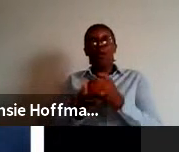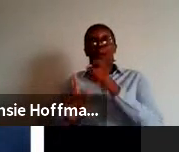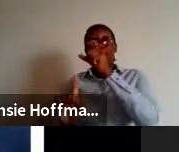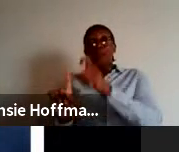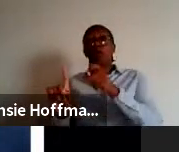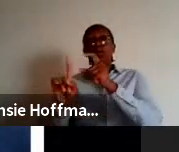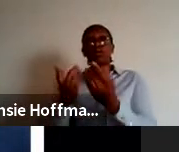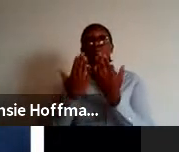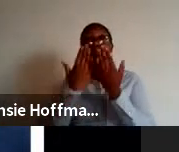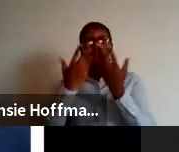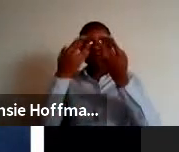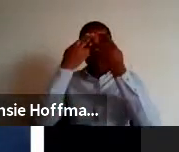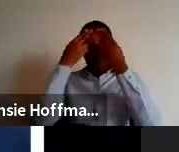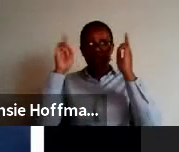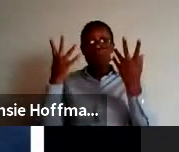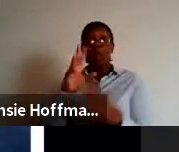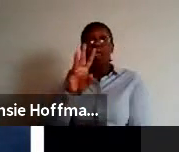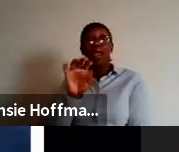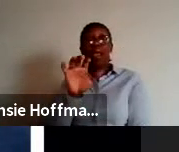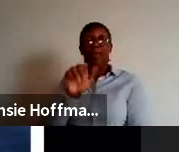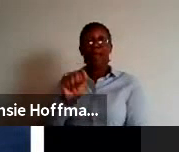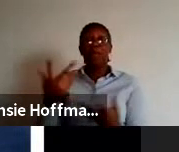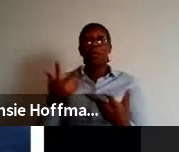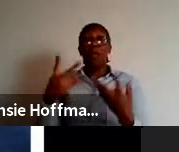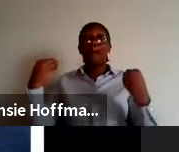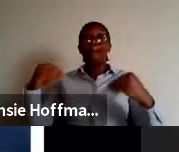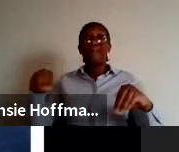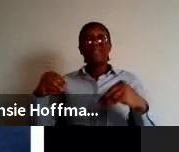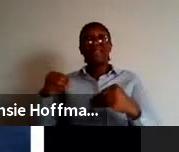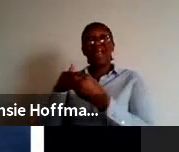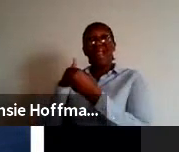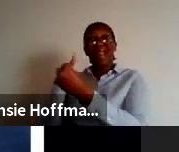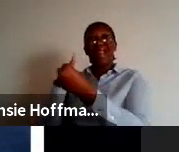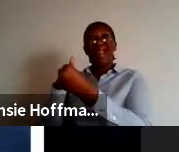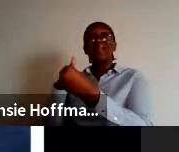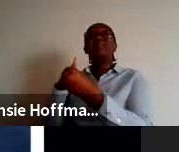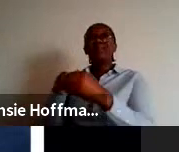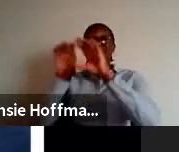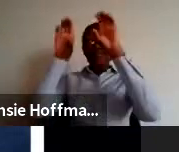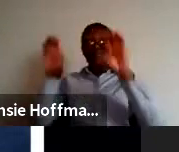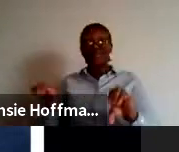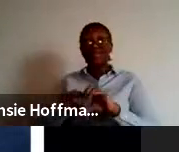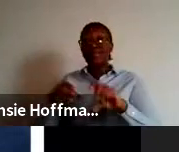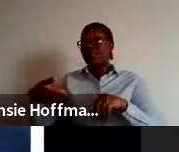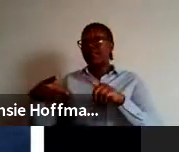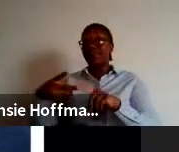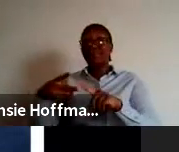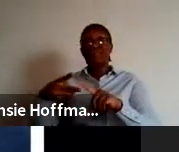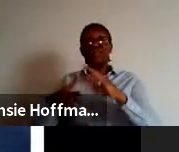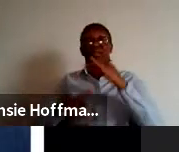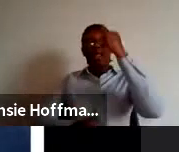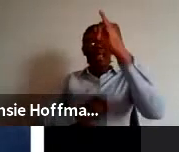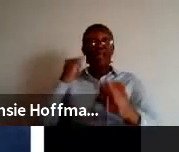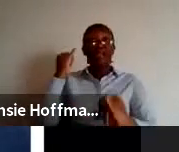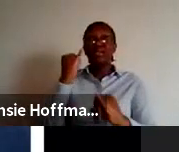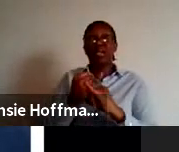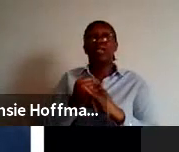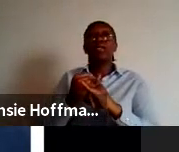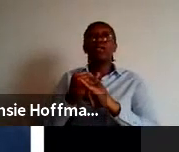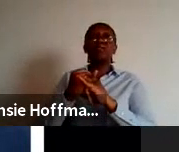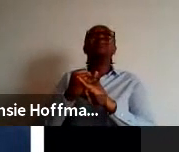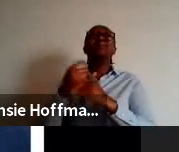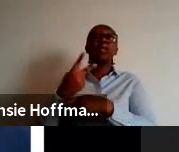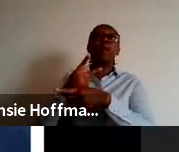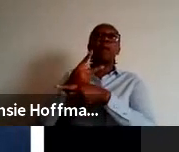degree in business leadership as well as international customs law administration. He